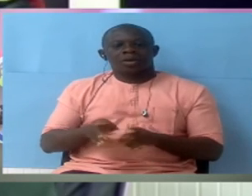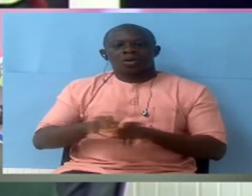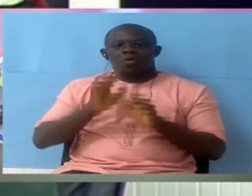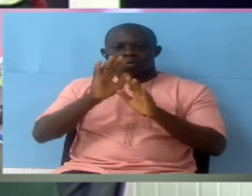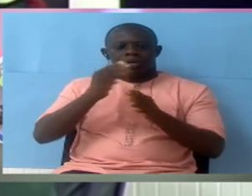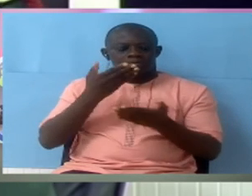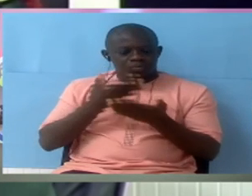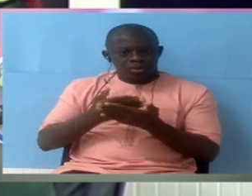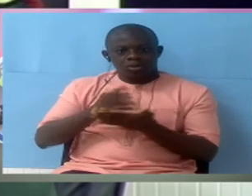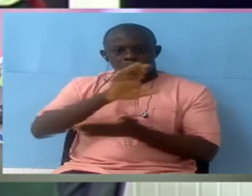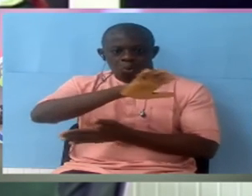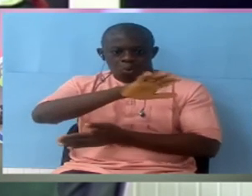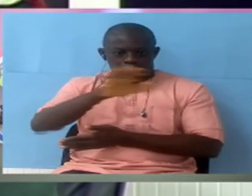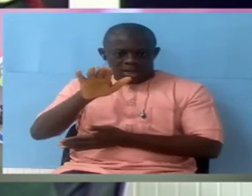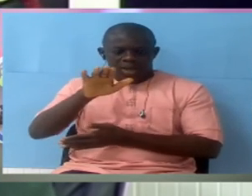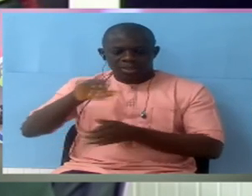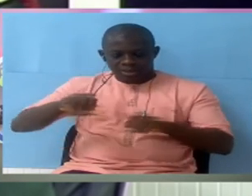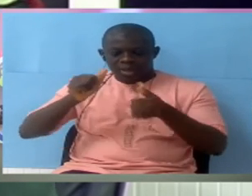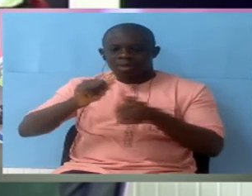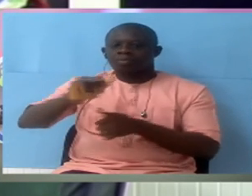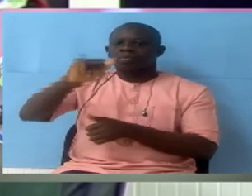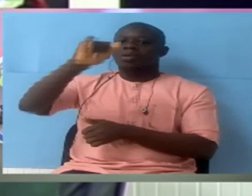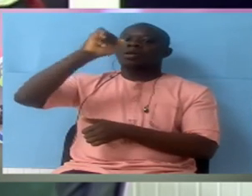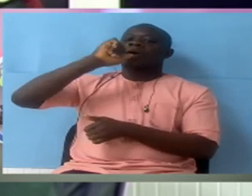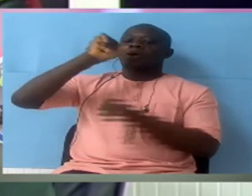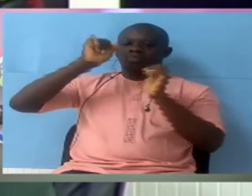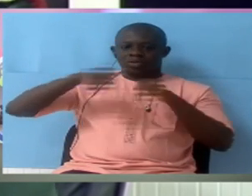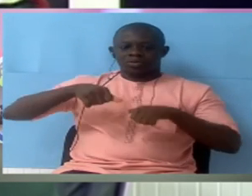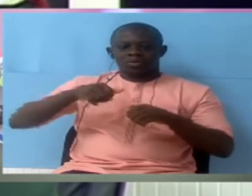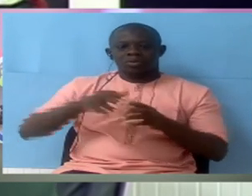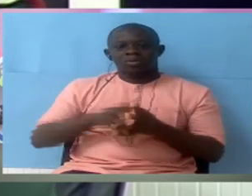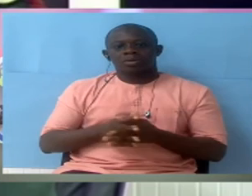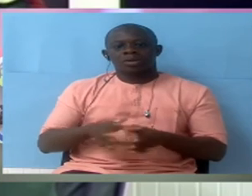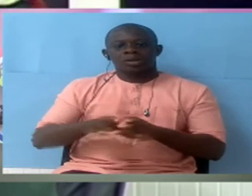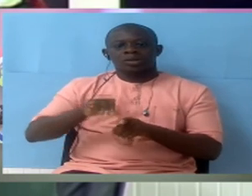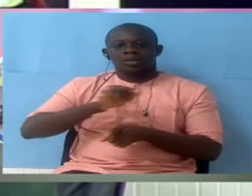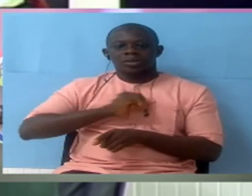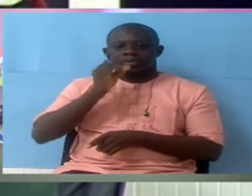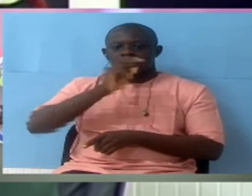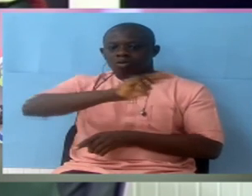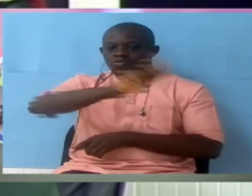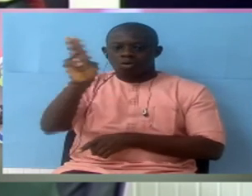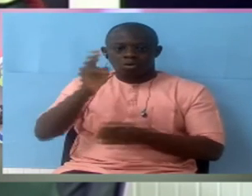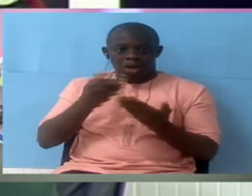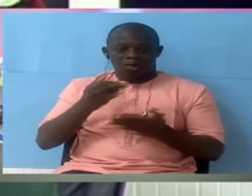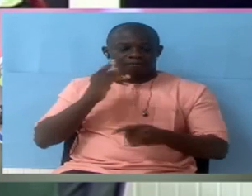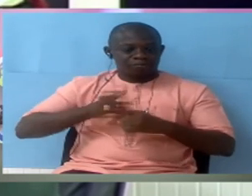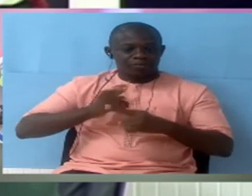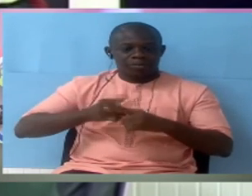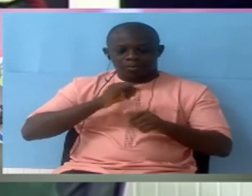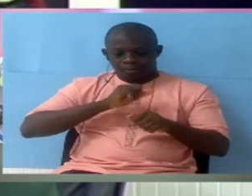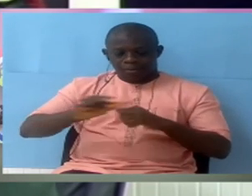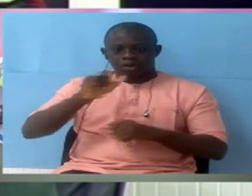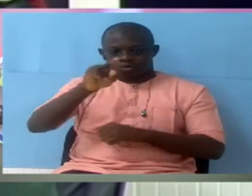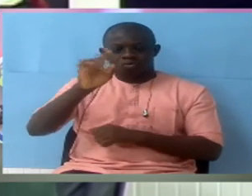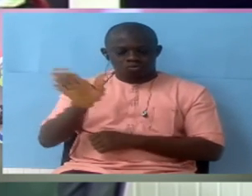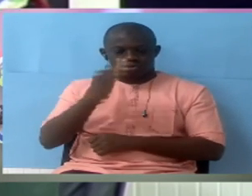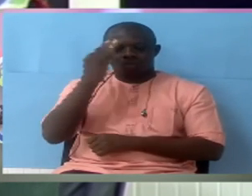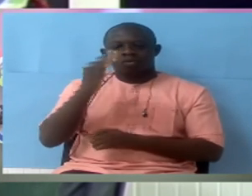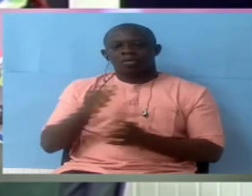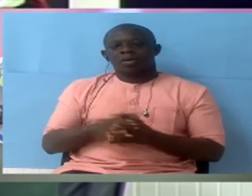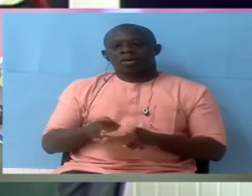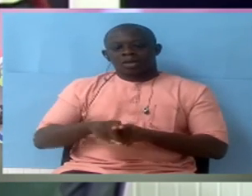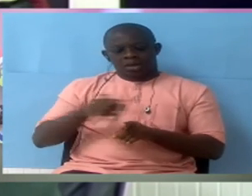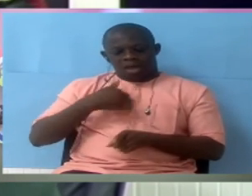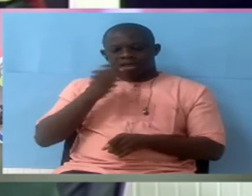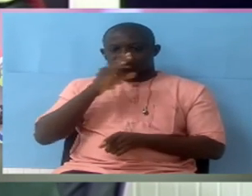just drink water? Ndax mun na nan ndox. He said, no, it's urgent, let's go. Ñu ne ma dédé dafa jam padé nañ dem. I